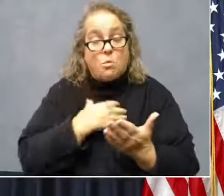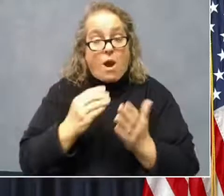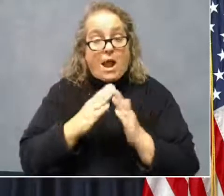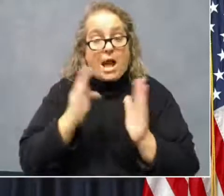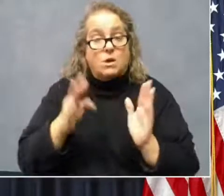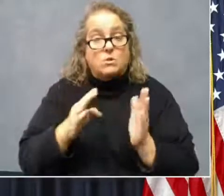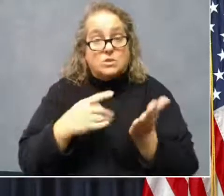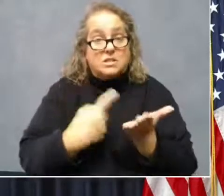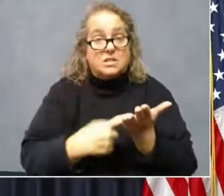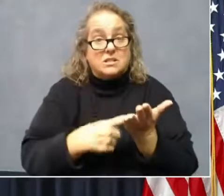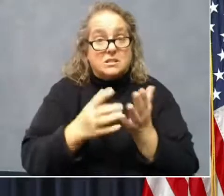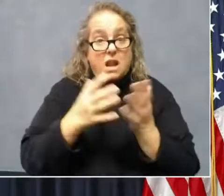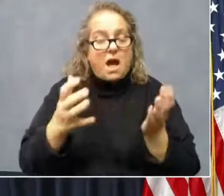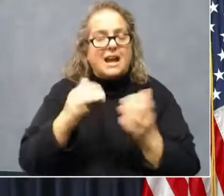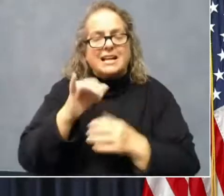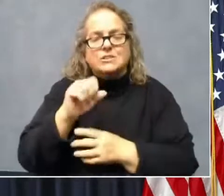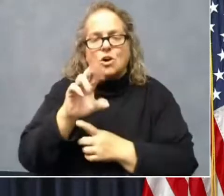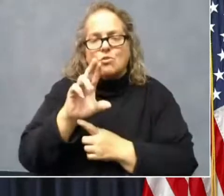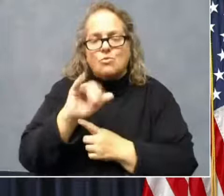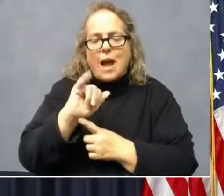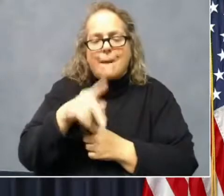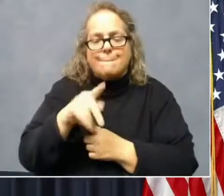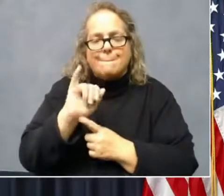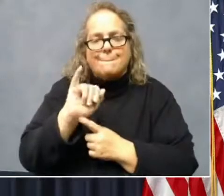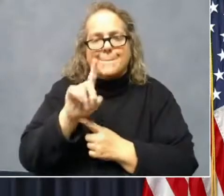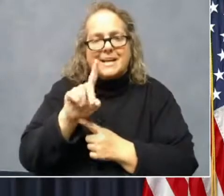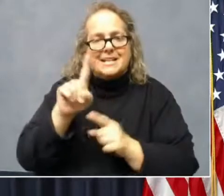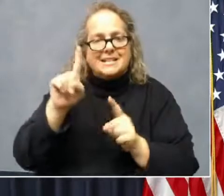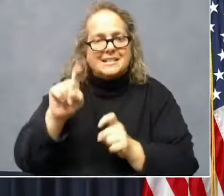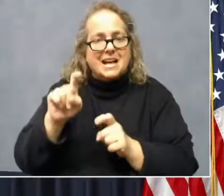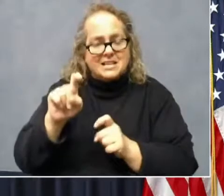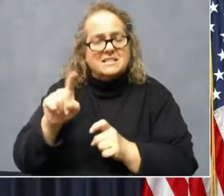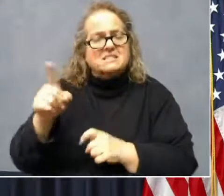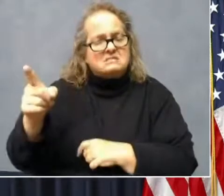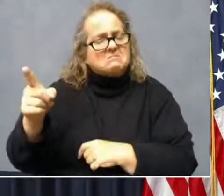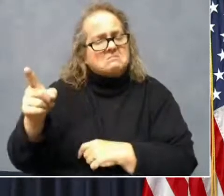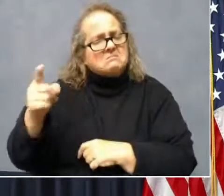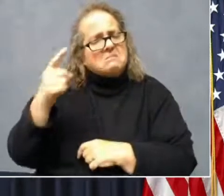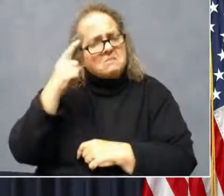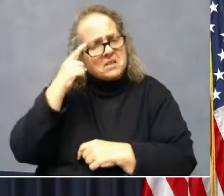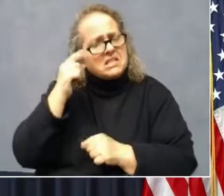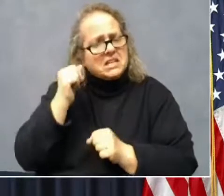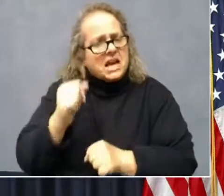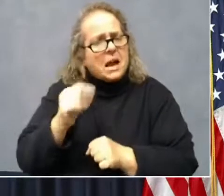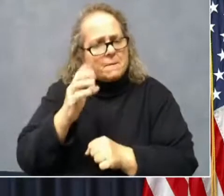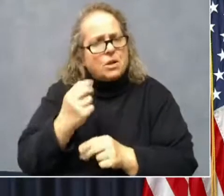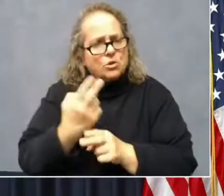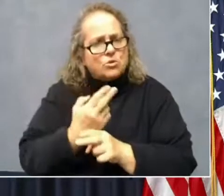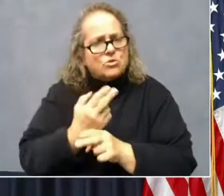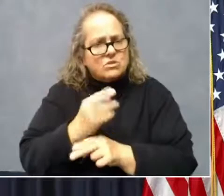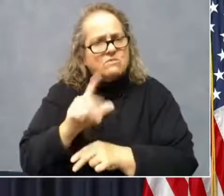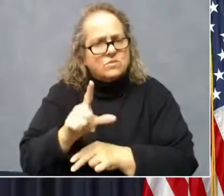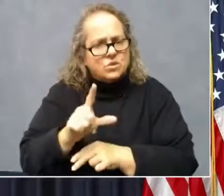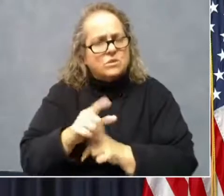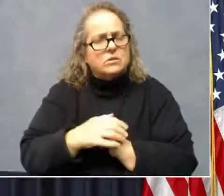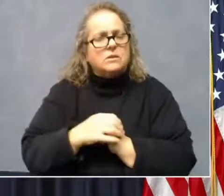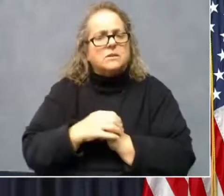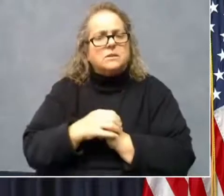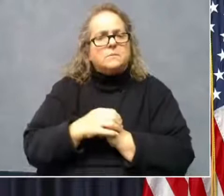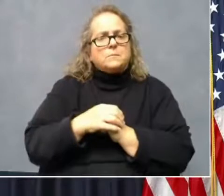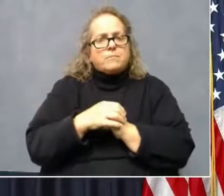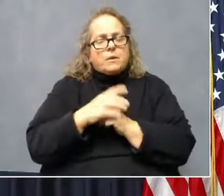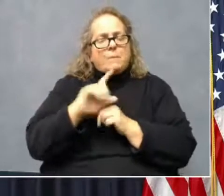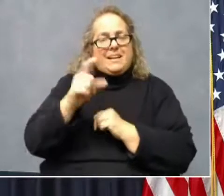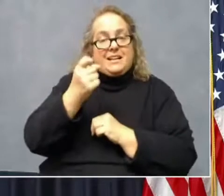these rapid tests, and they believe in them, and they can be useful, and we are using them in some different places. But they also have the